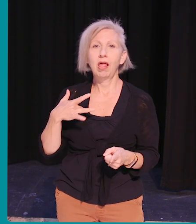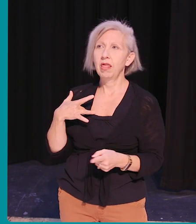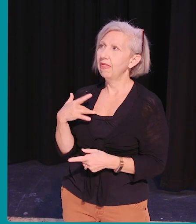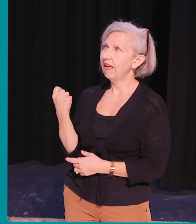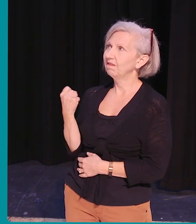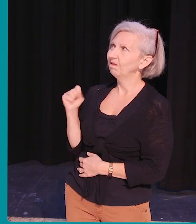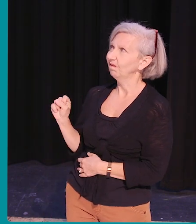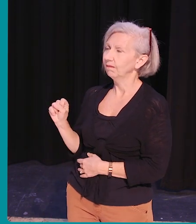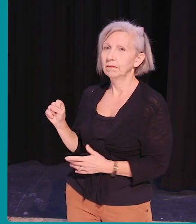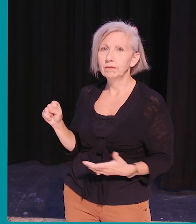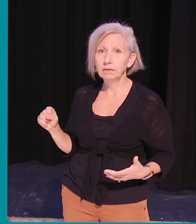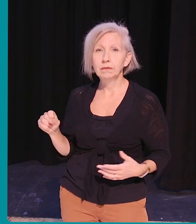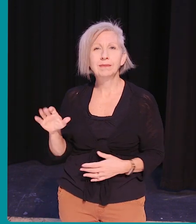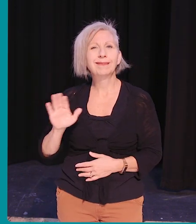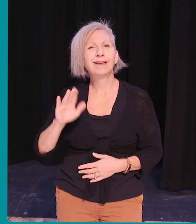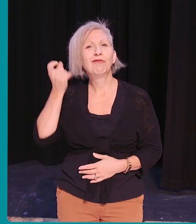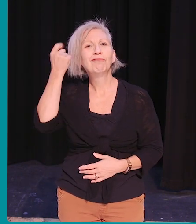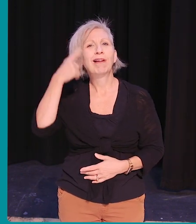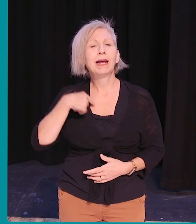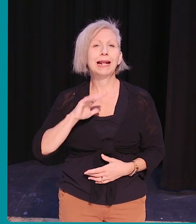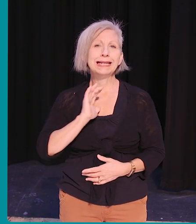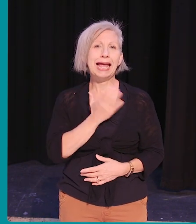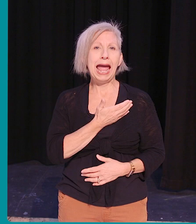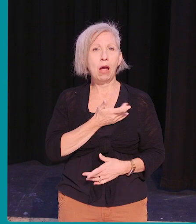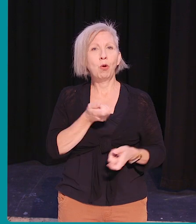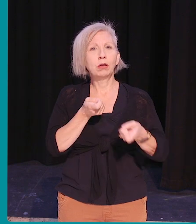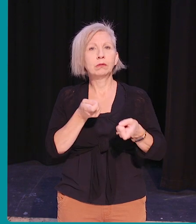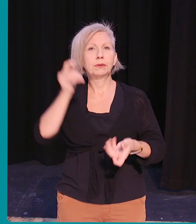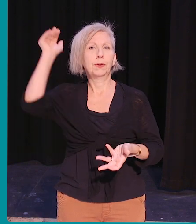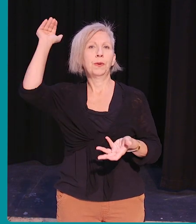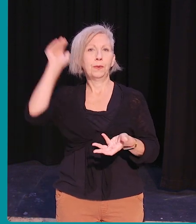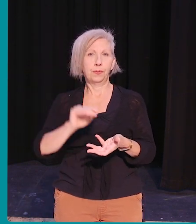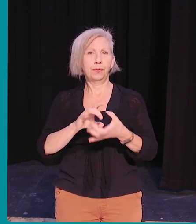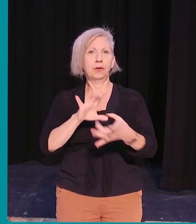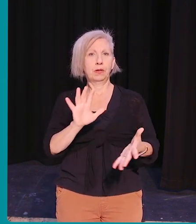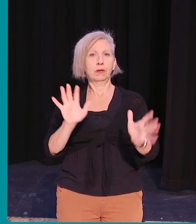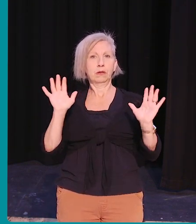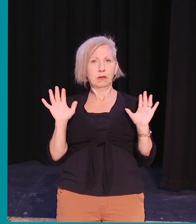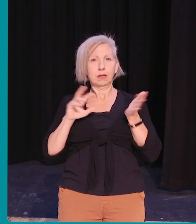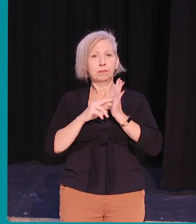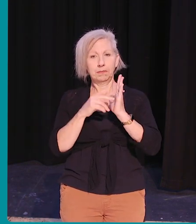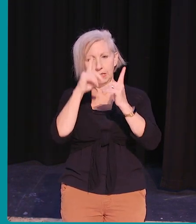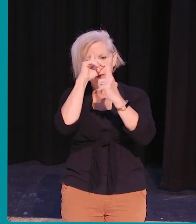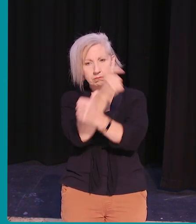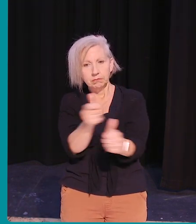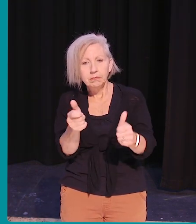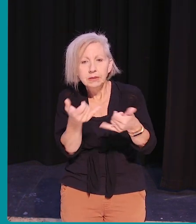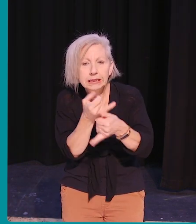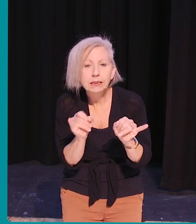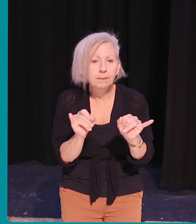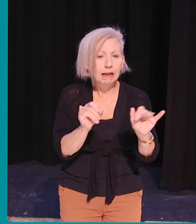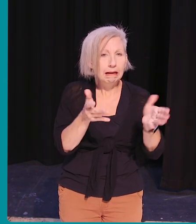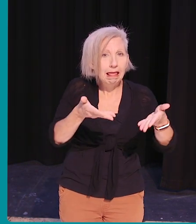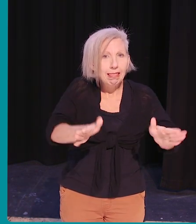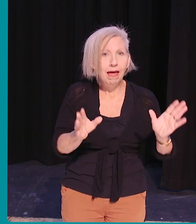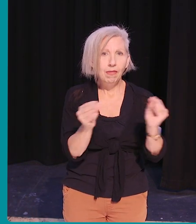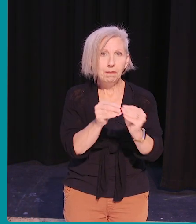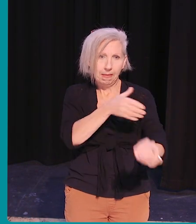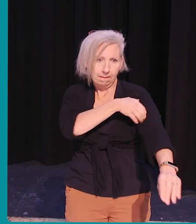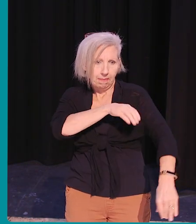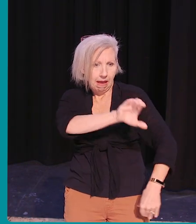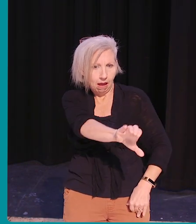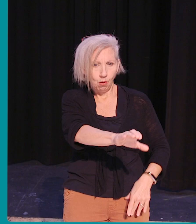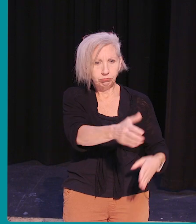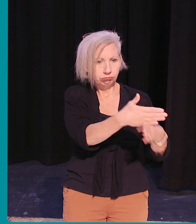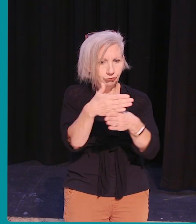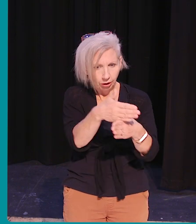and engagement benefits, and it also allows us to individualize, personalize, differentiate all the good things that we know we need to do for the diversity of humanity that walks through our